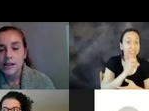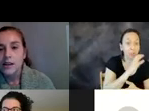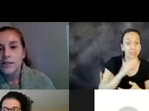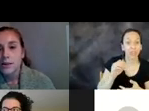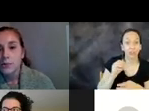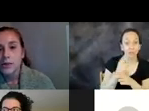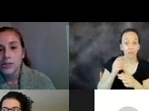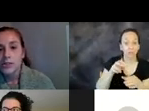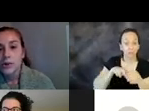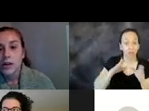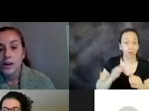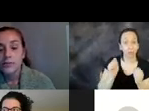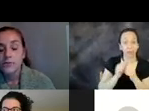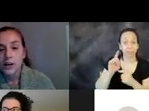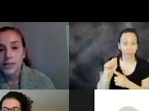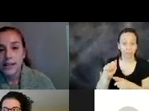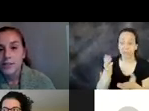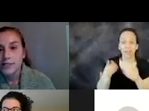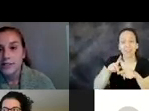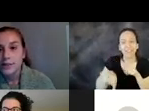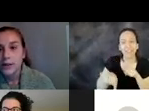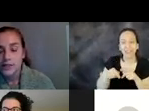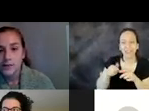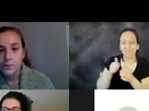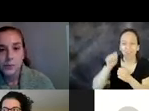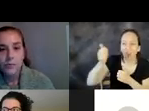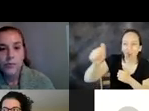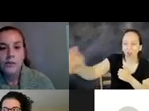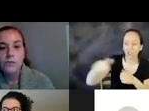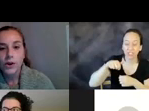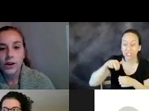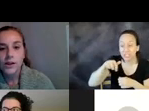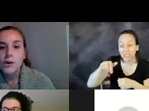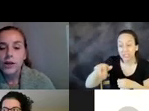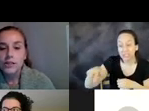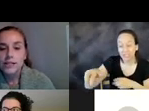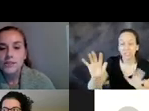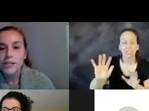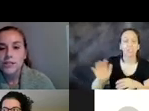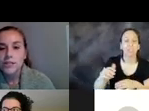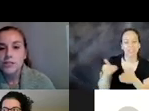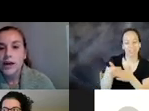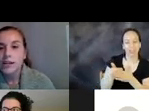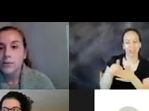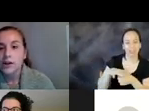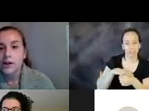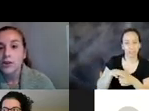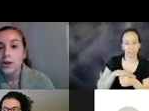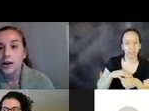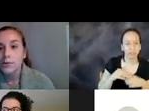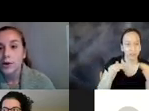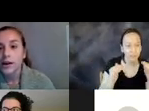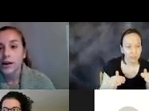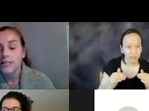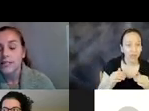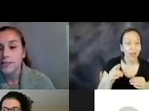disabilities. These are populations who cannot travel far to get to a sales location. 4, prioritize locations with high number of low